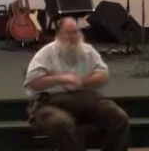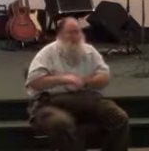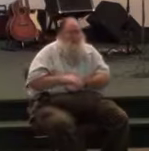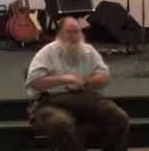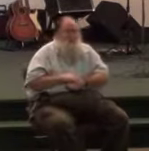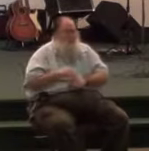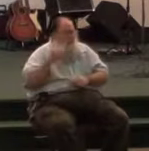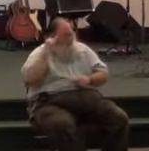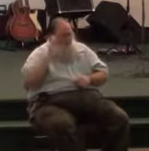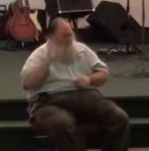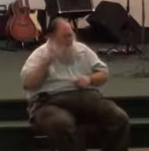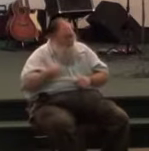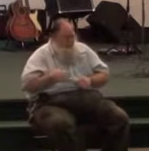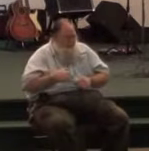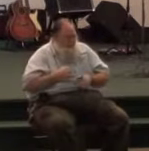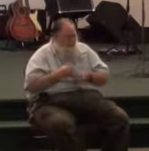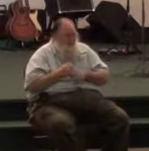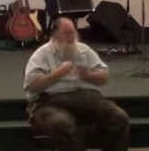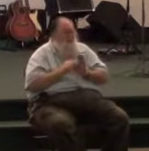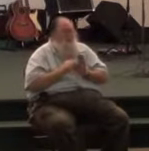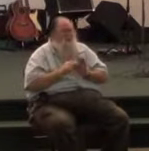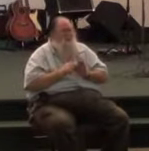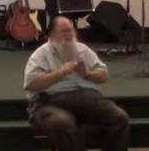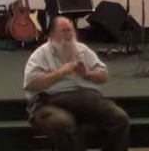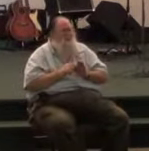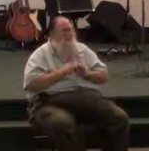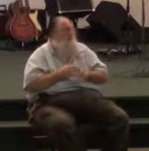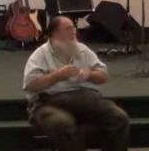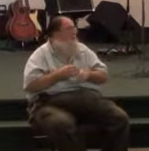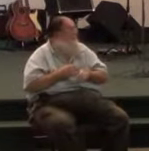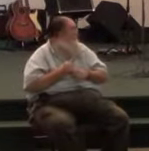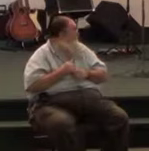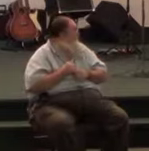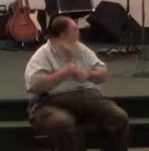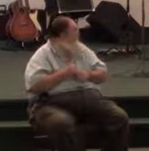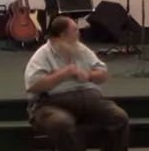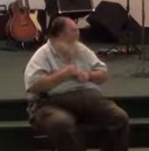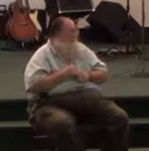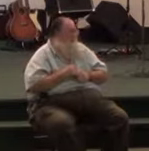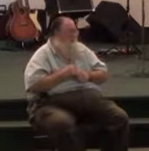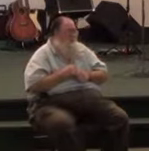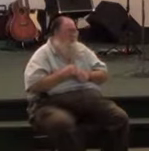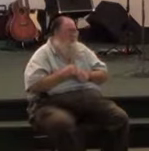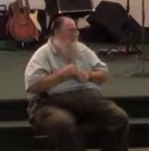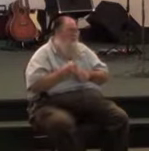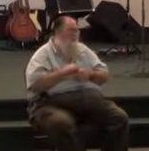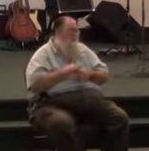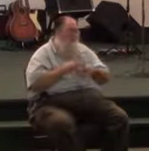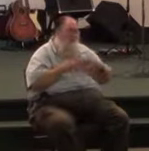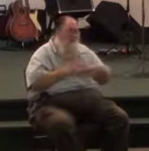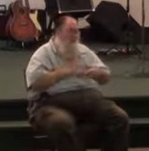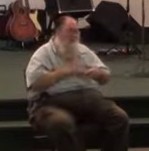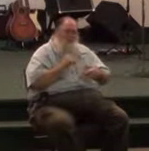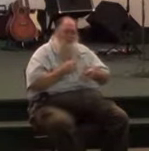in the Bible, take this to heart. Read it over and over. Get it in your heart. Do not